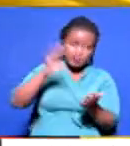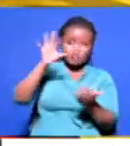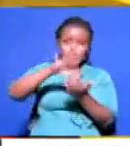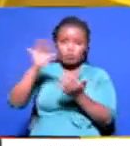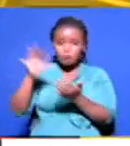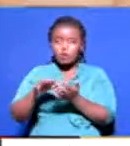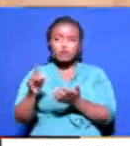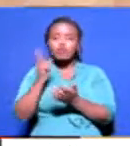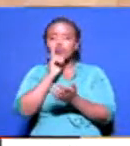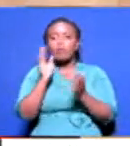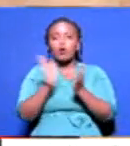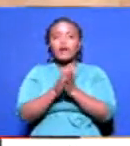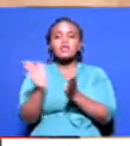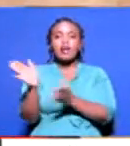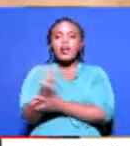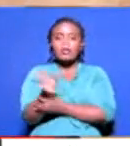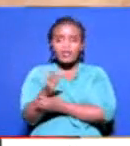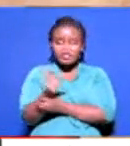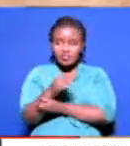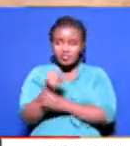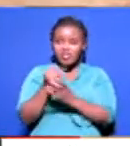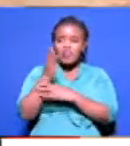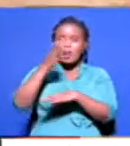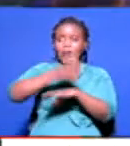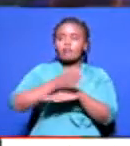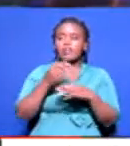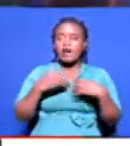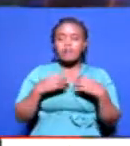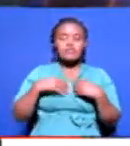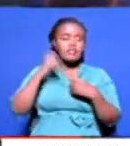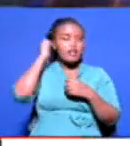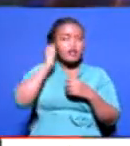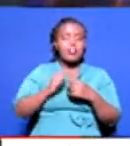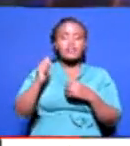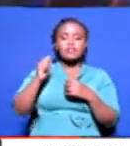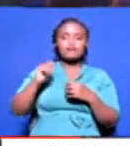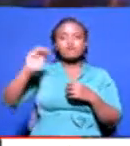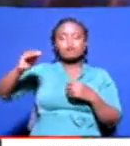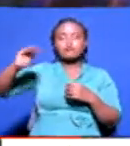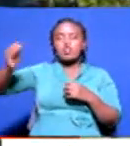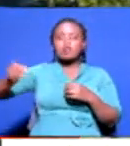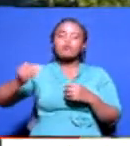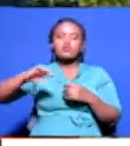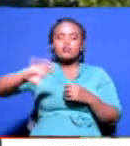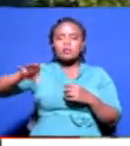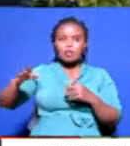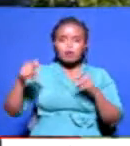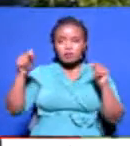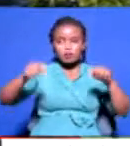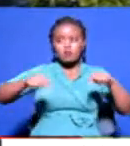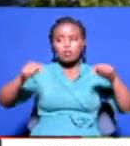Thursday, after conducting nominations in Nandi Hills constituency in Nandi County Tuesday.